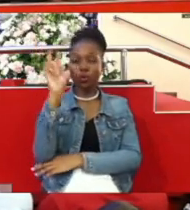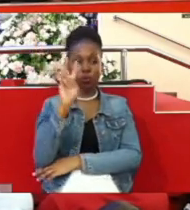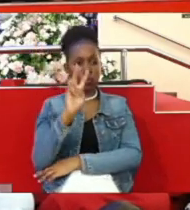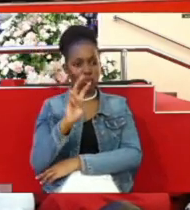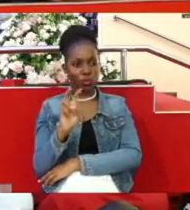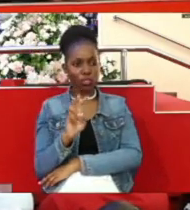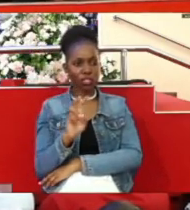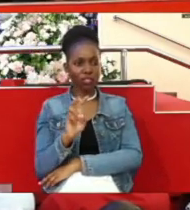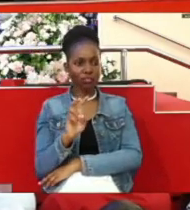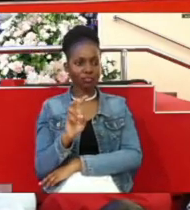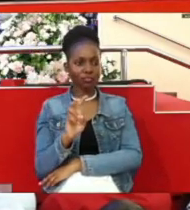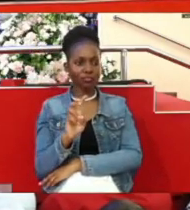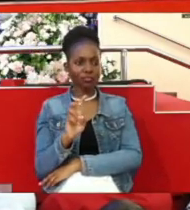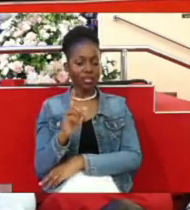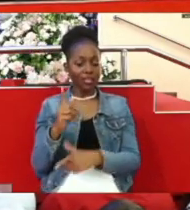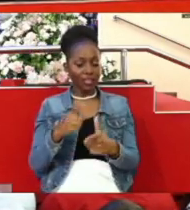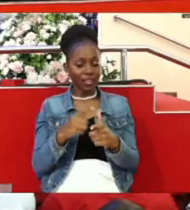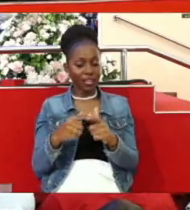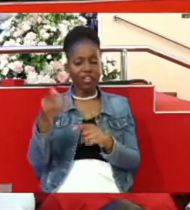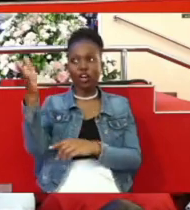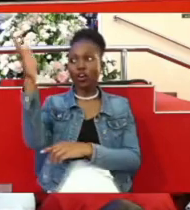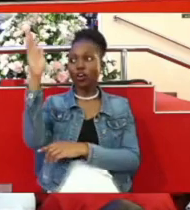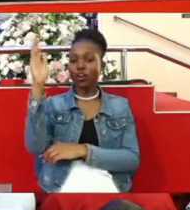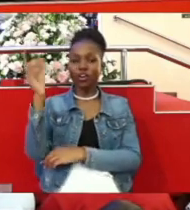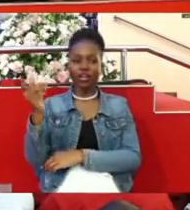Until the angel of God came.